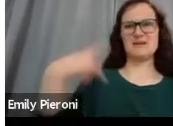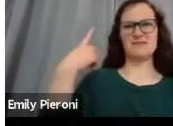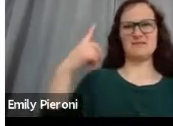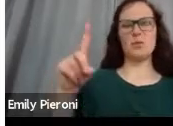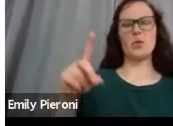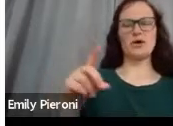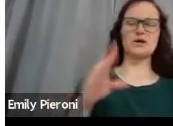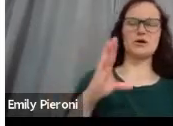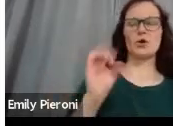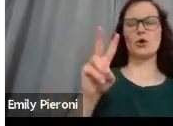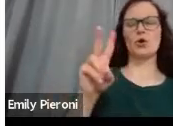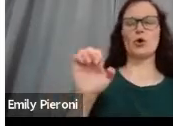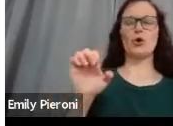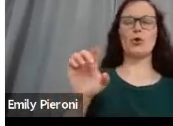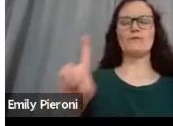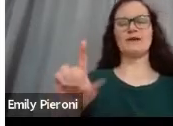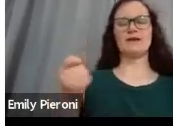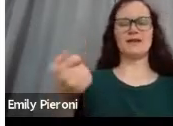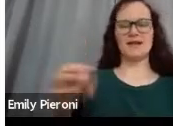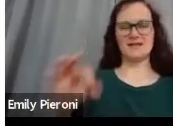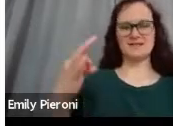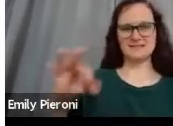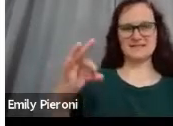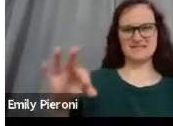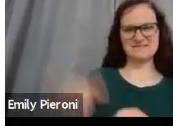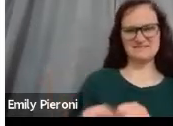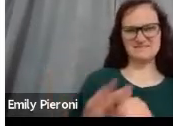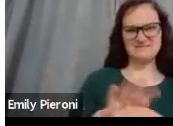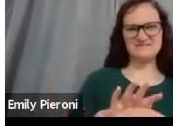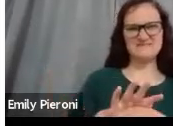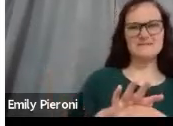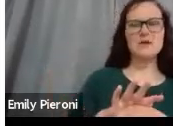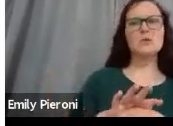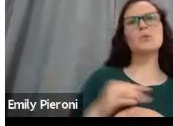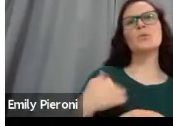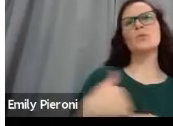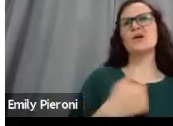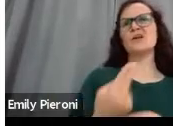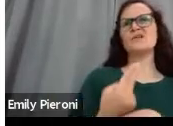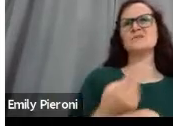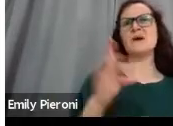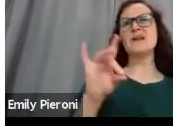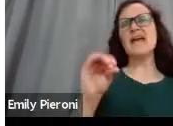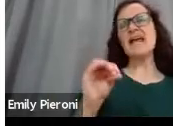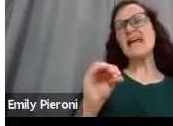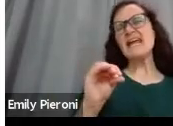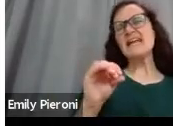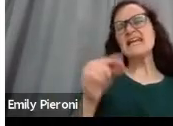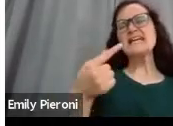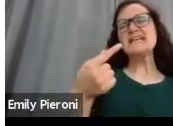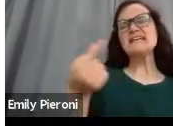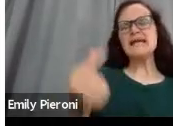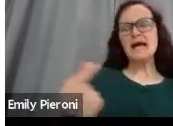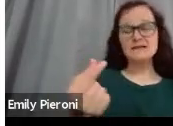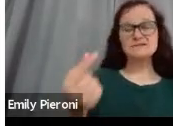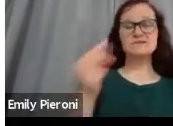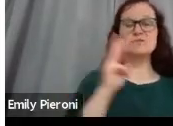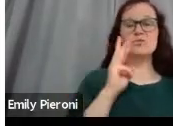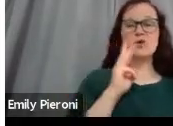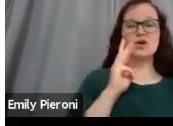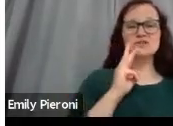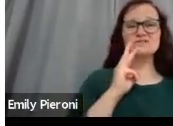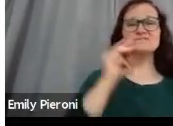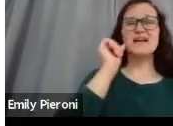COVID-19 crisis. So I had to point that out, that we use about 80 gallons of water per day flushing.